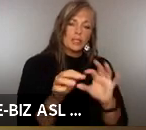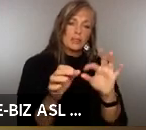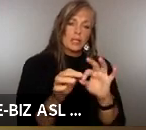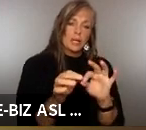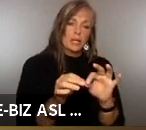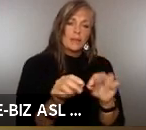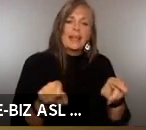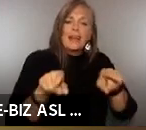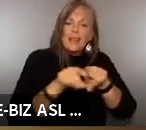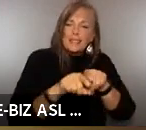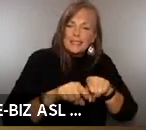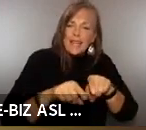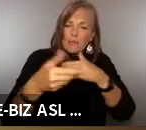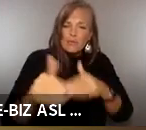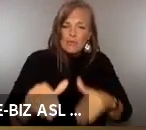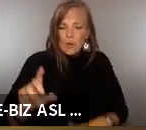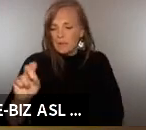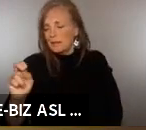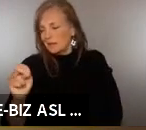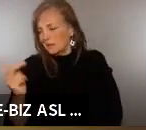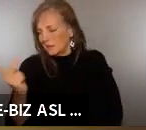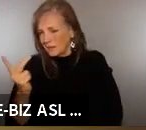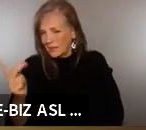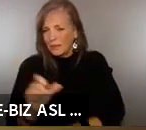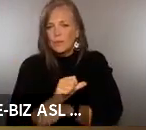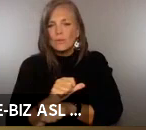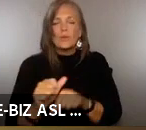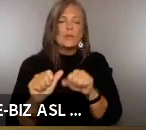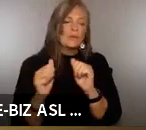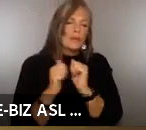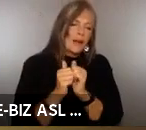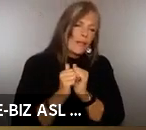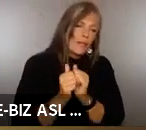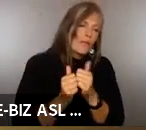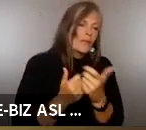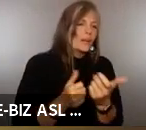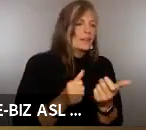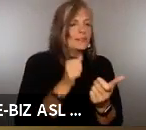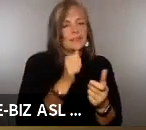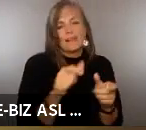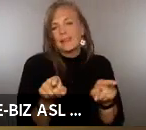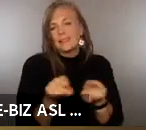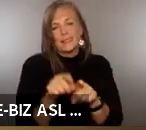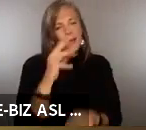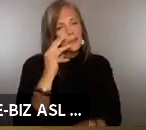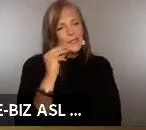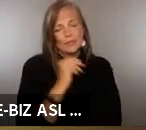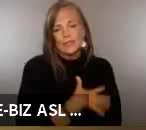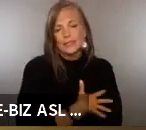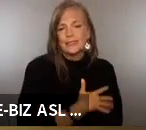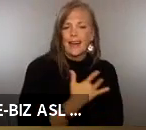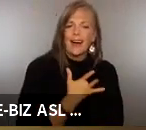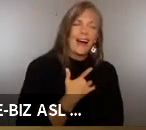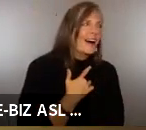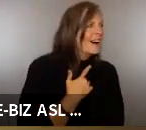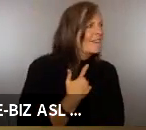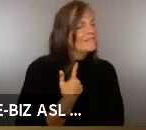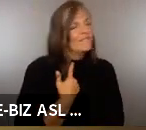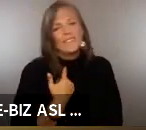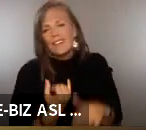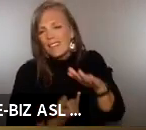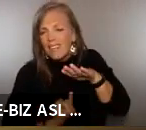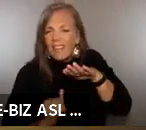worked on plays together, Teddy. It's just not the same. I feel isolated here, and yeah. I